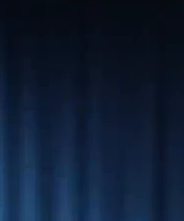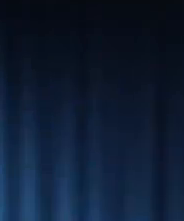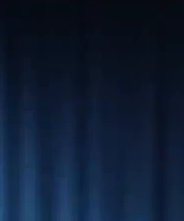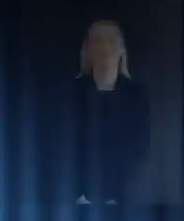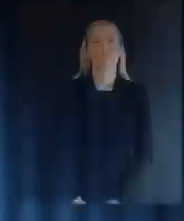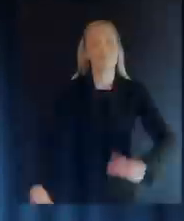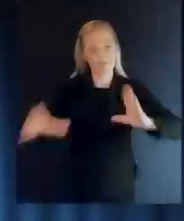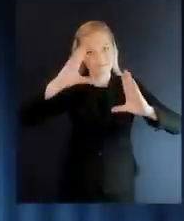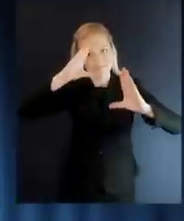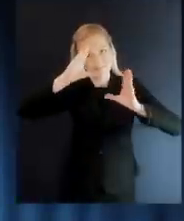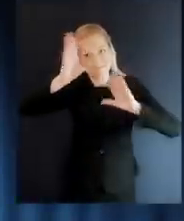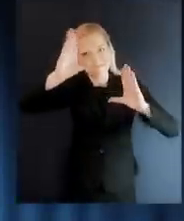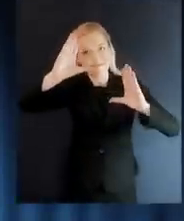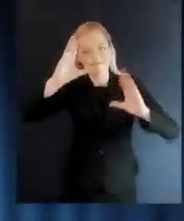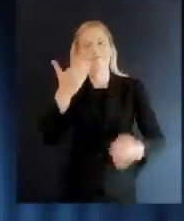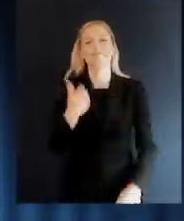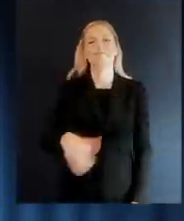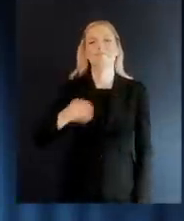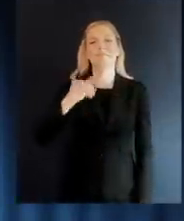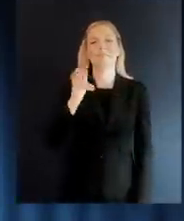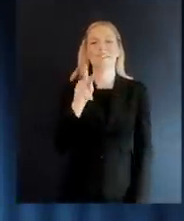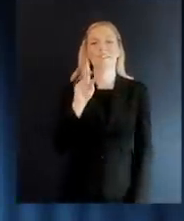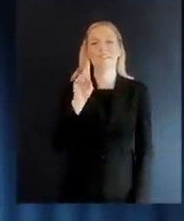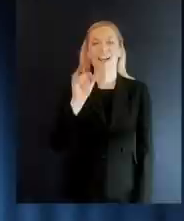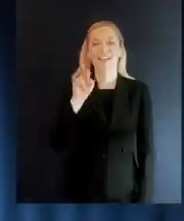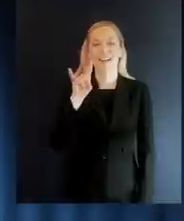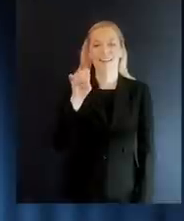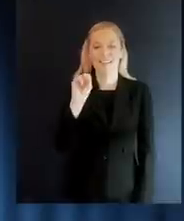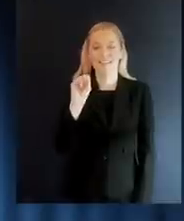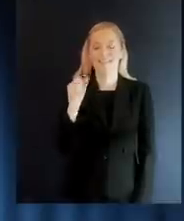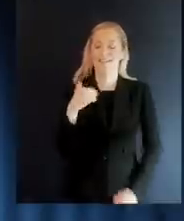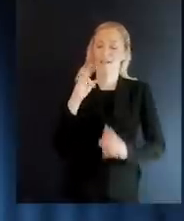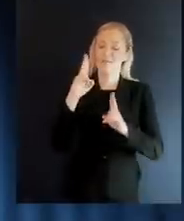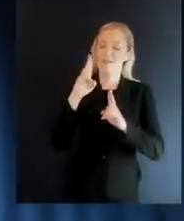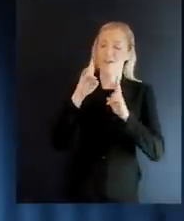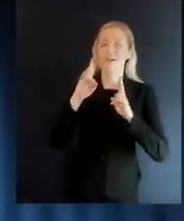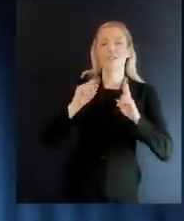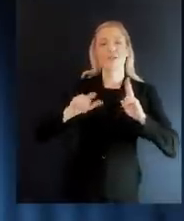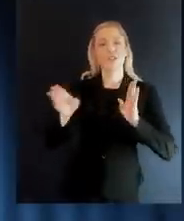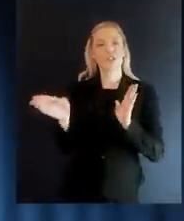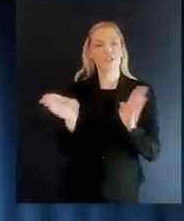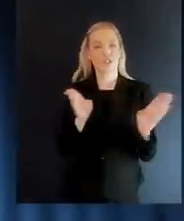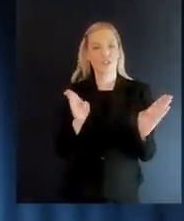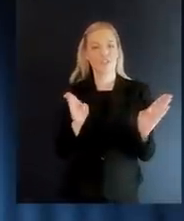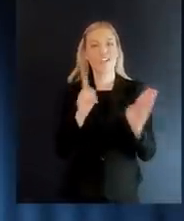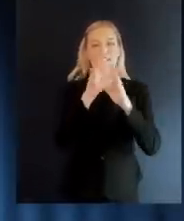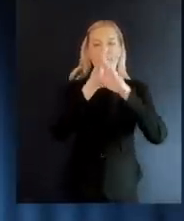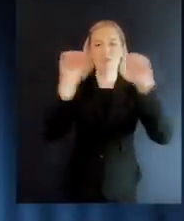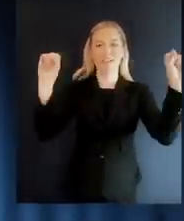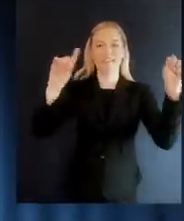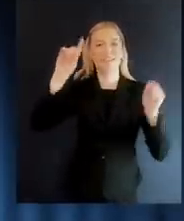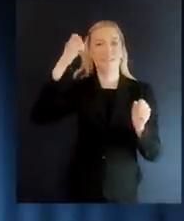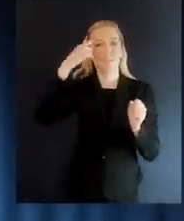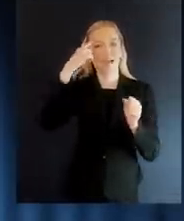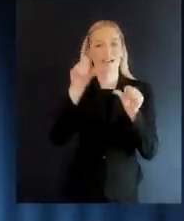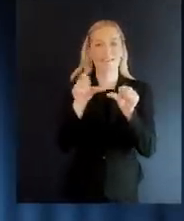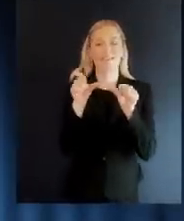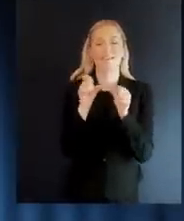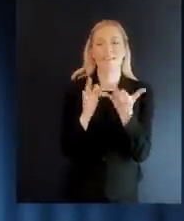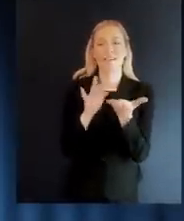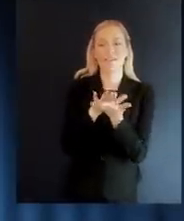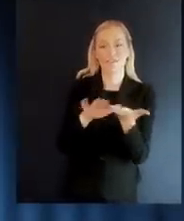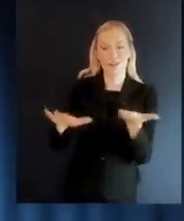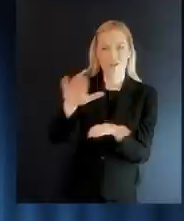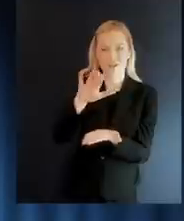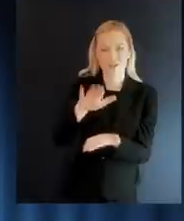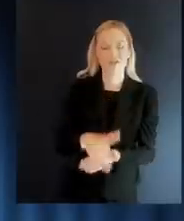Greetings. My name is Jack Daniels, and I am privileged to serve as the president of Madison Area Technical College. I would like to